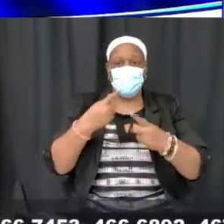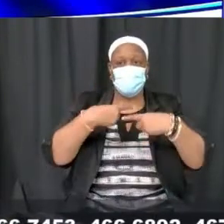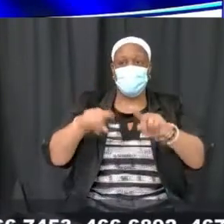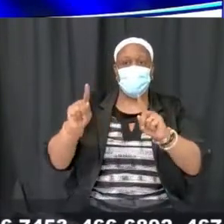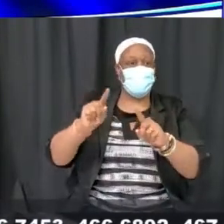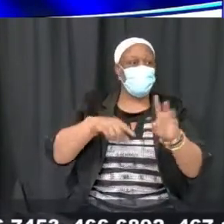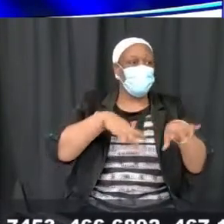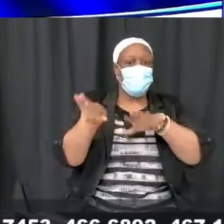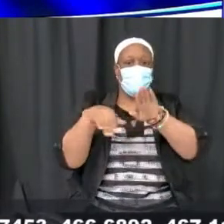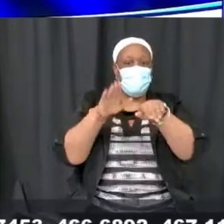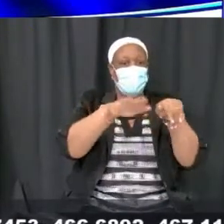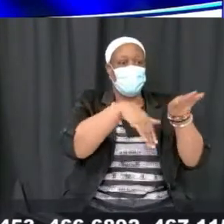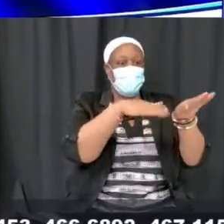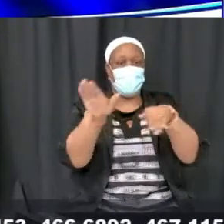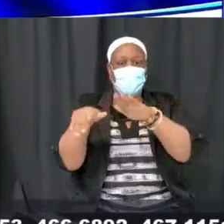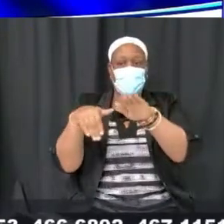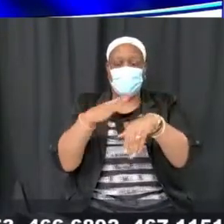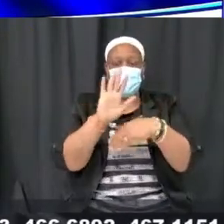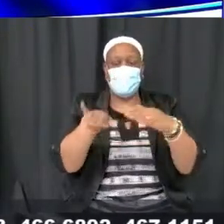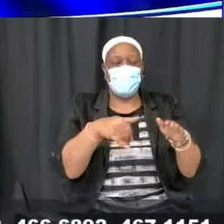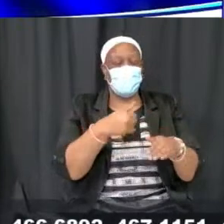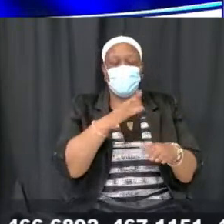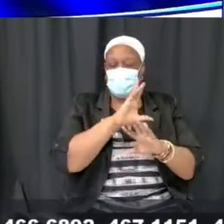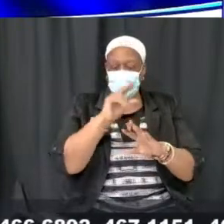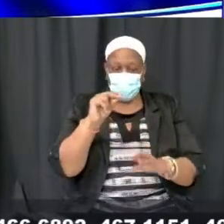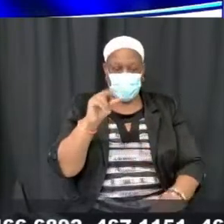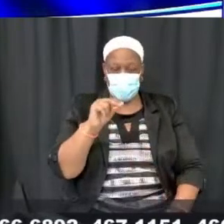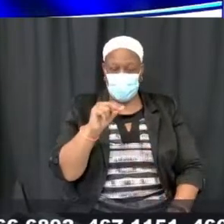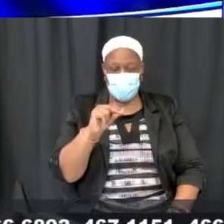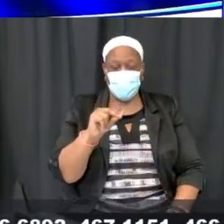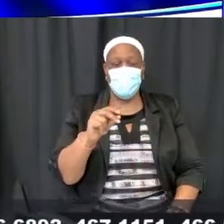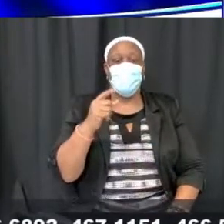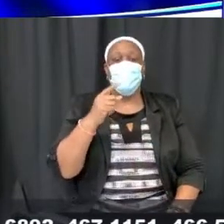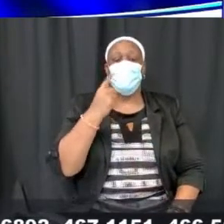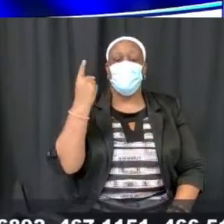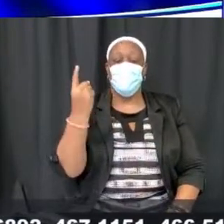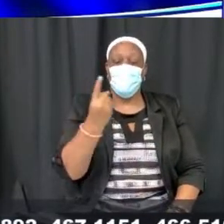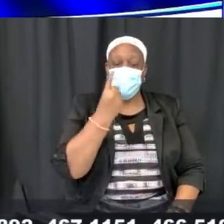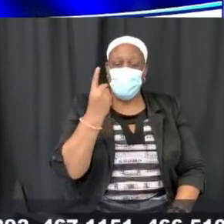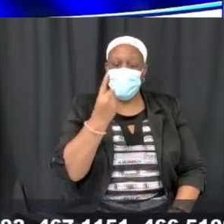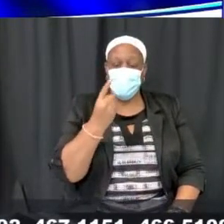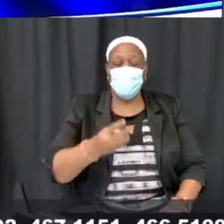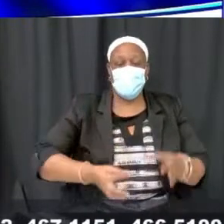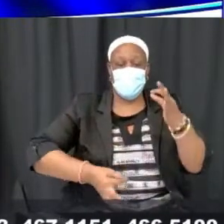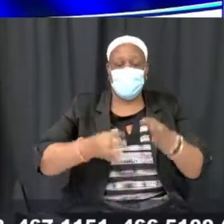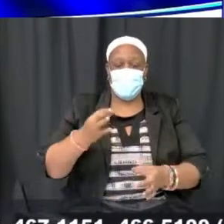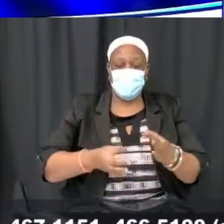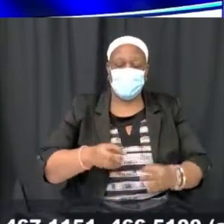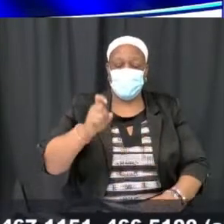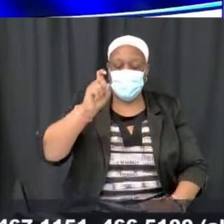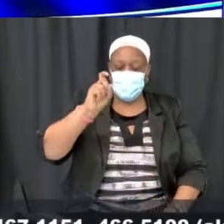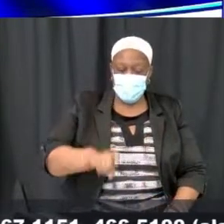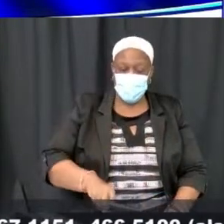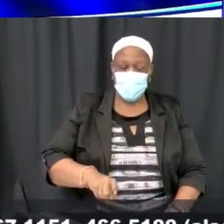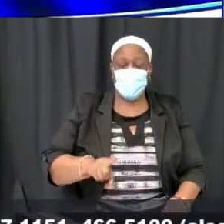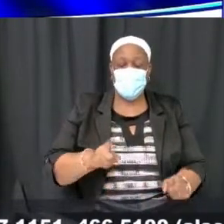Rather, it is expected that we will move only if we absolutely have to.